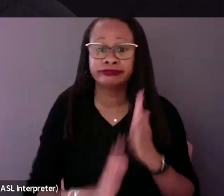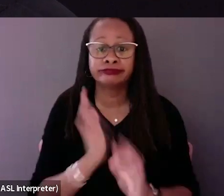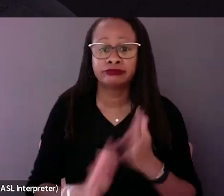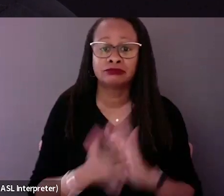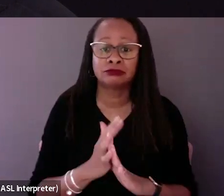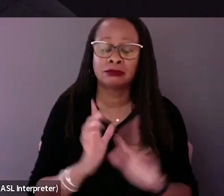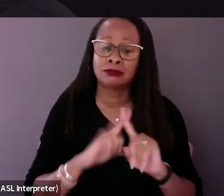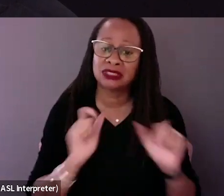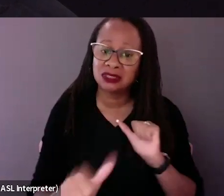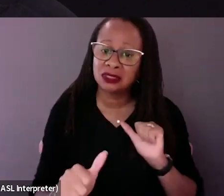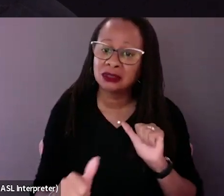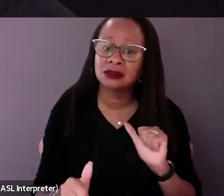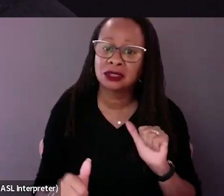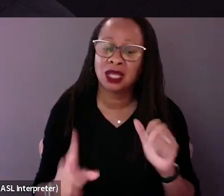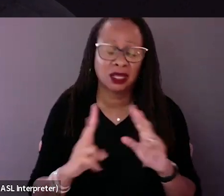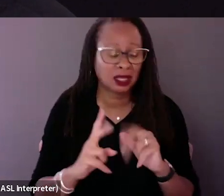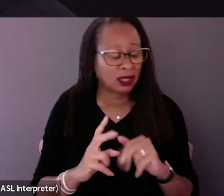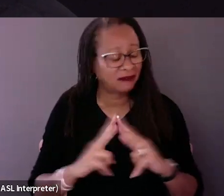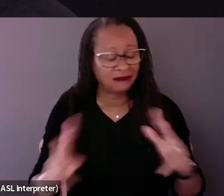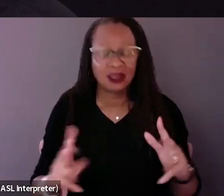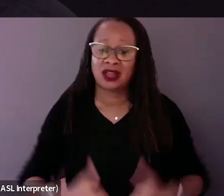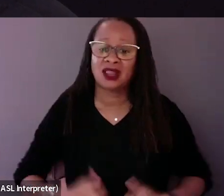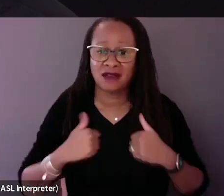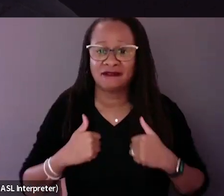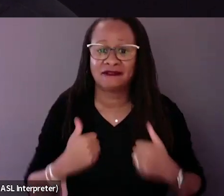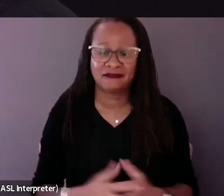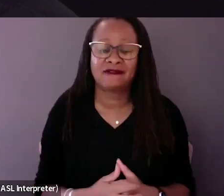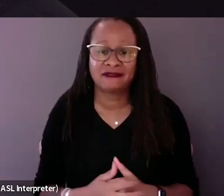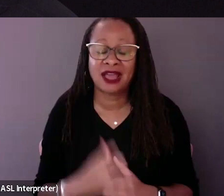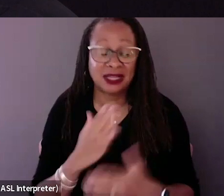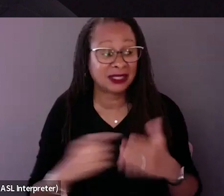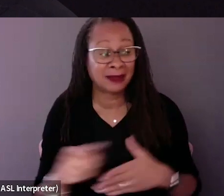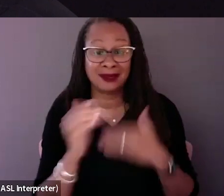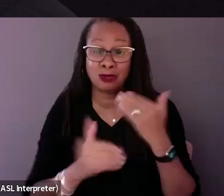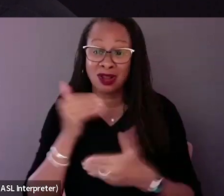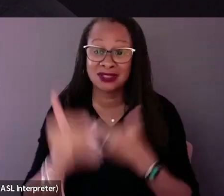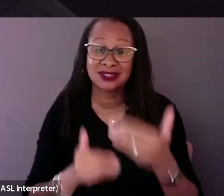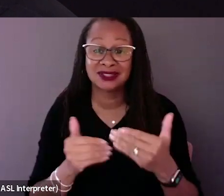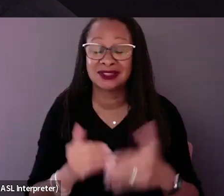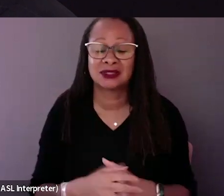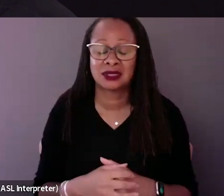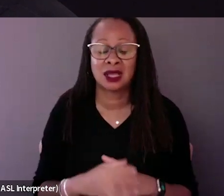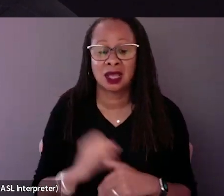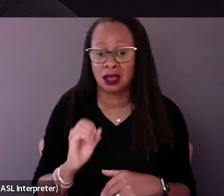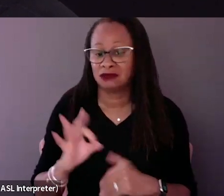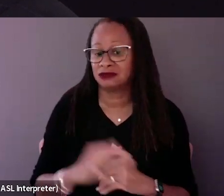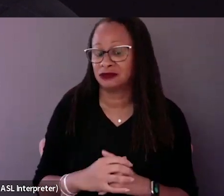yet, it's still very much alive. And some of these processes